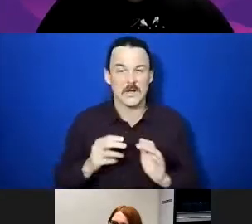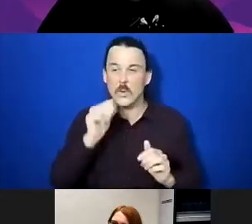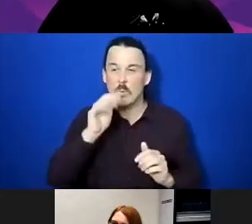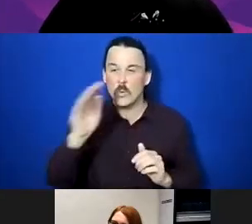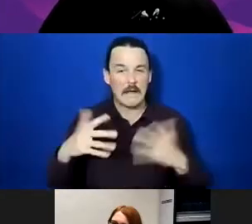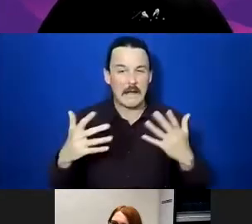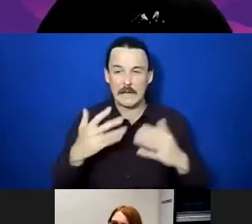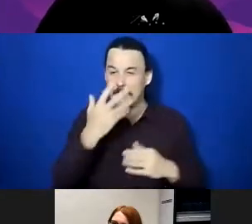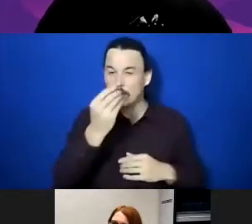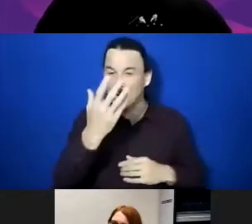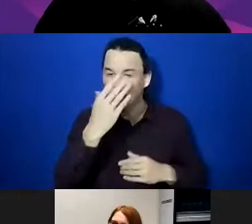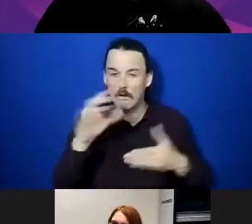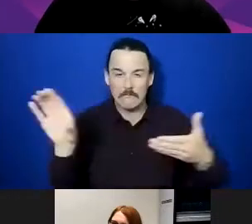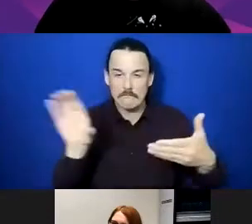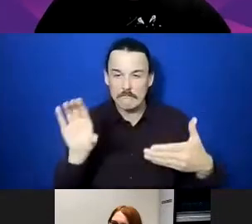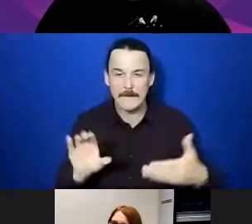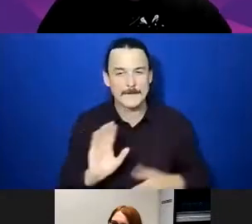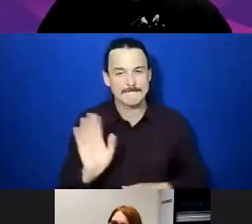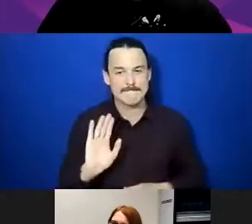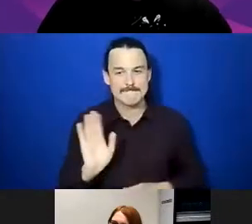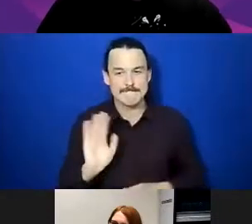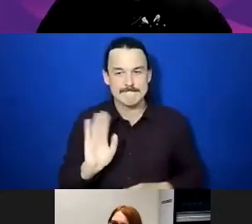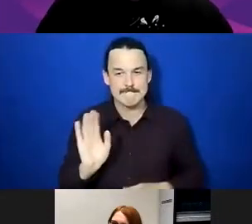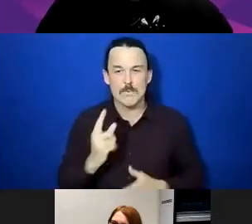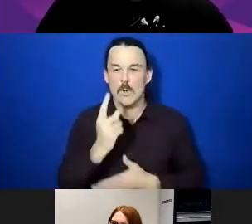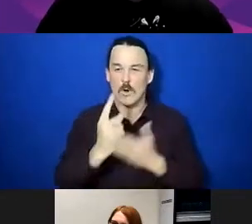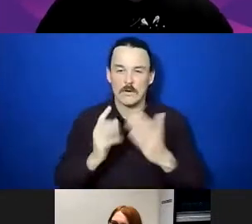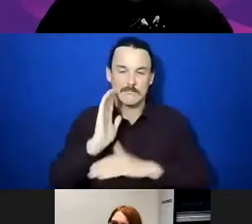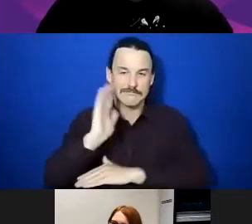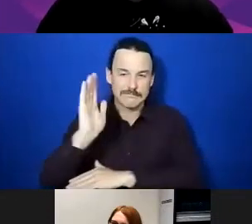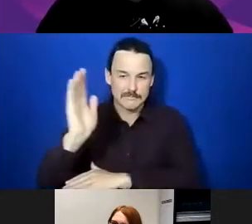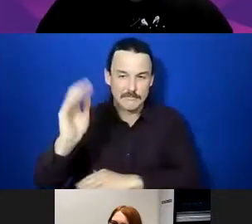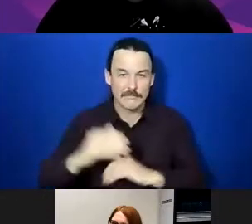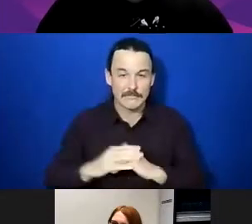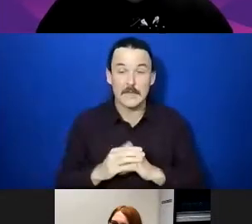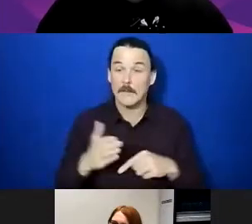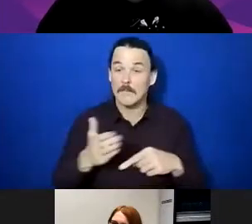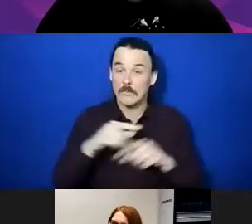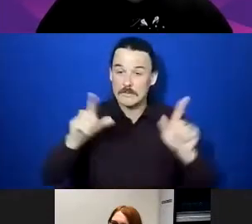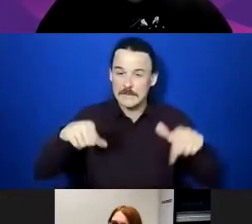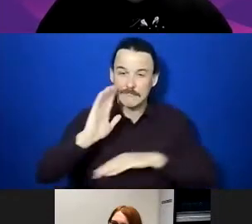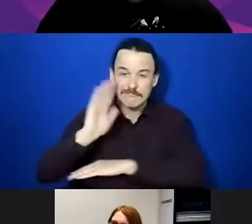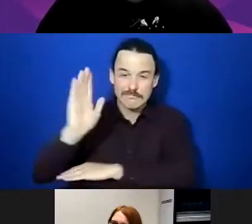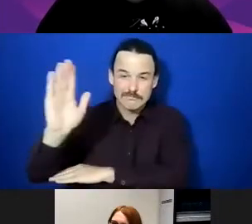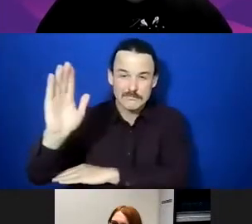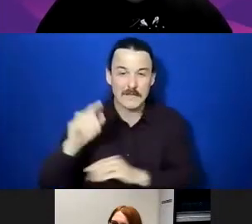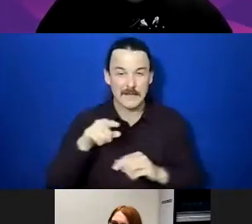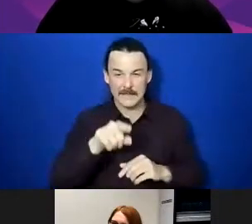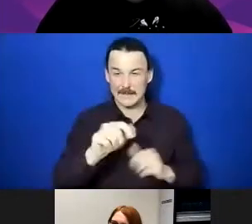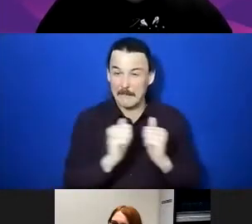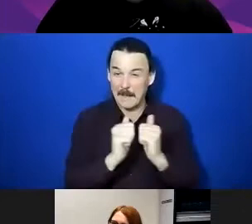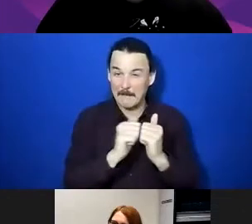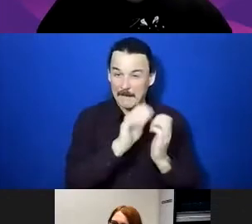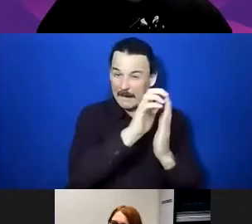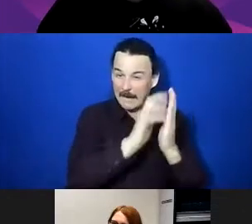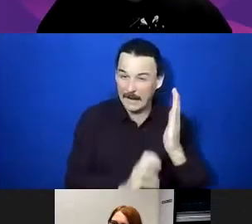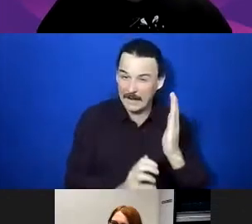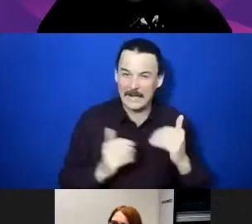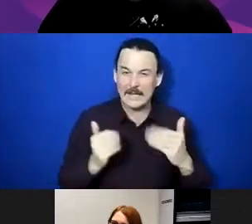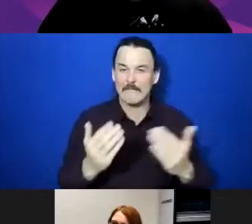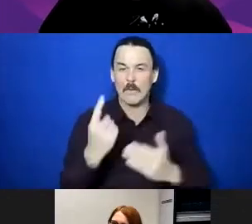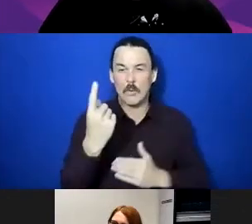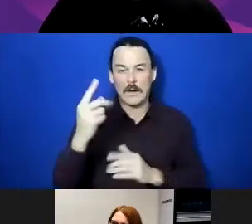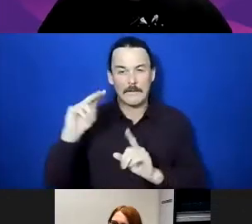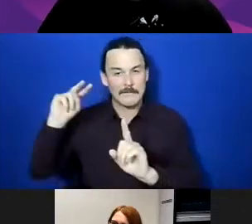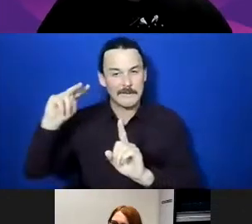studies. Finally, before we delve in, this paper also presents a certain historical perspective,